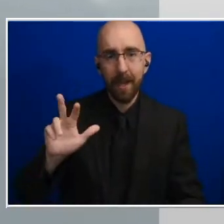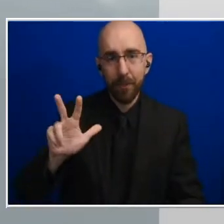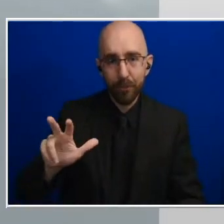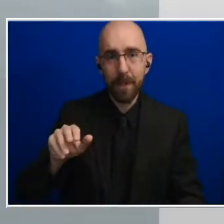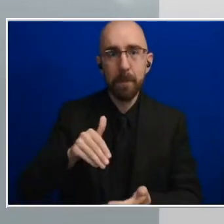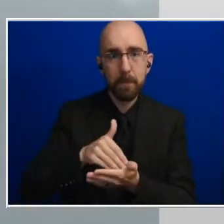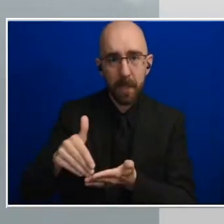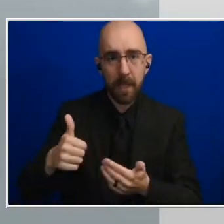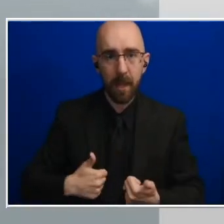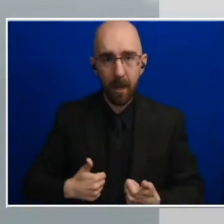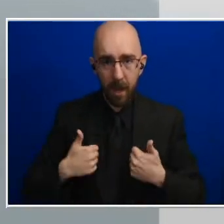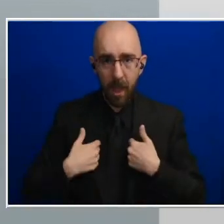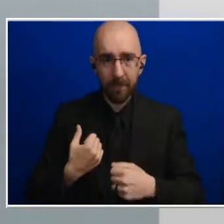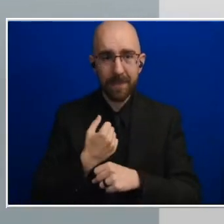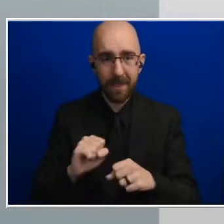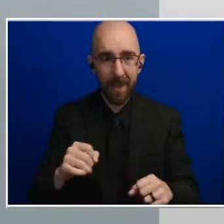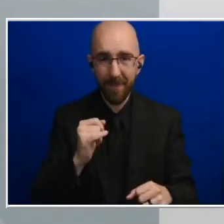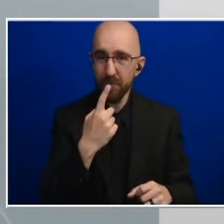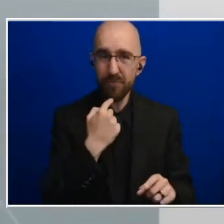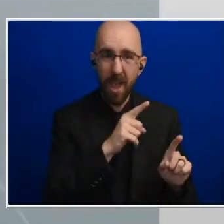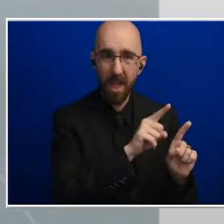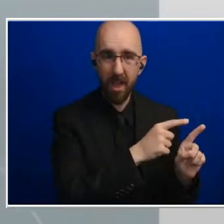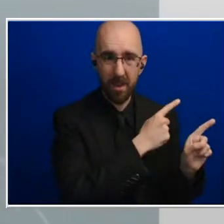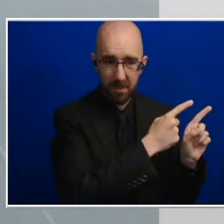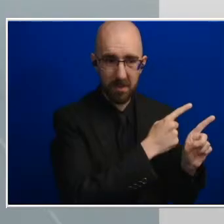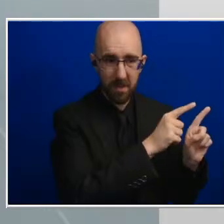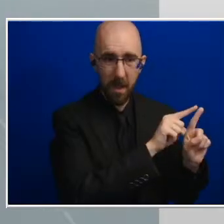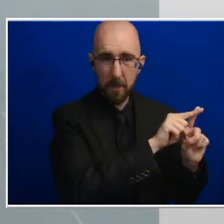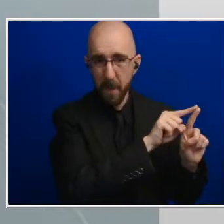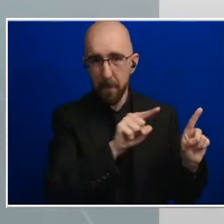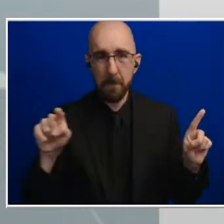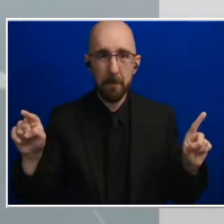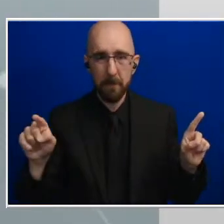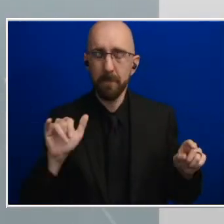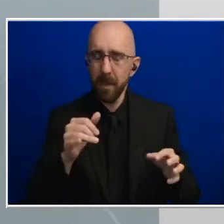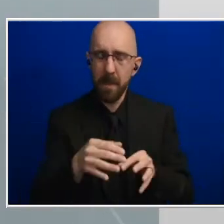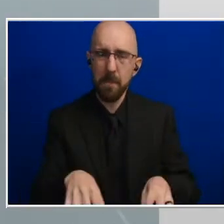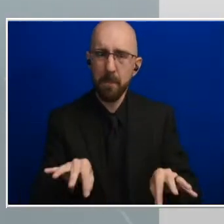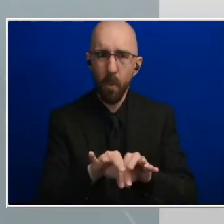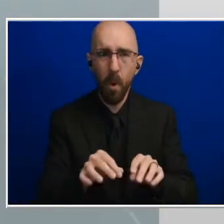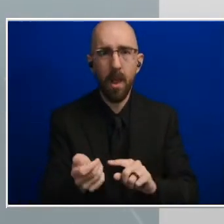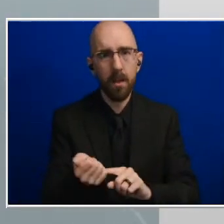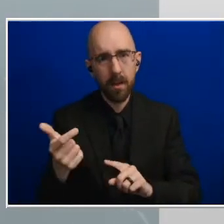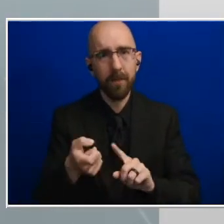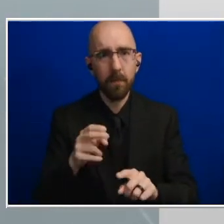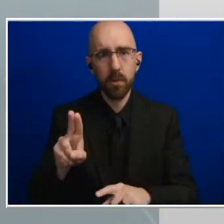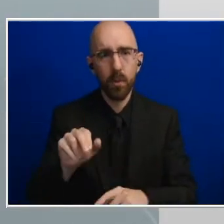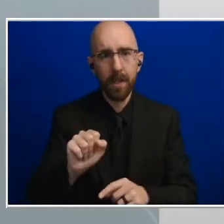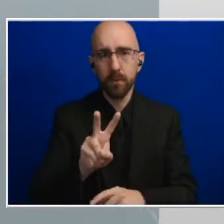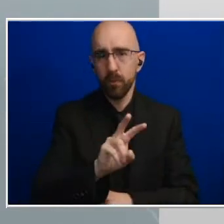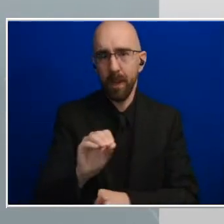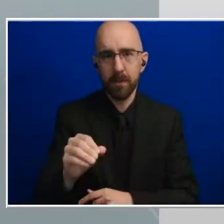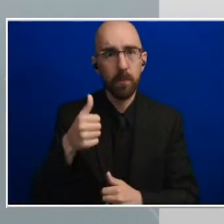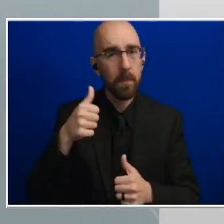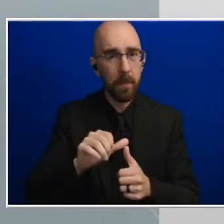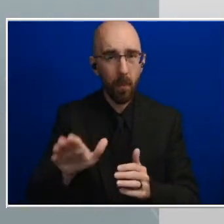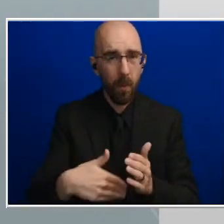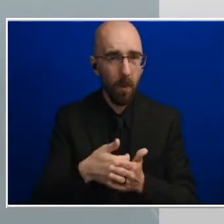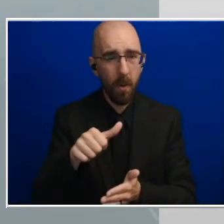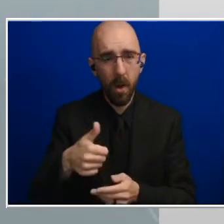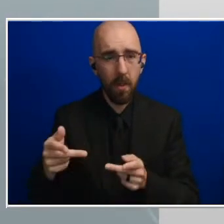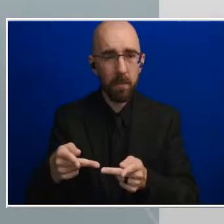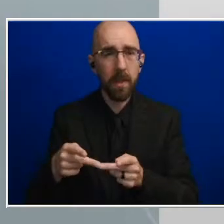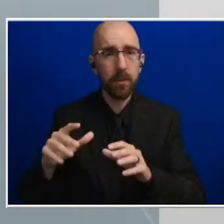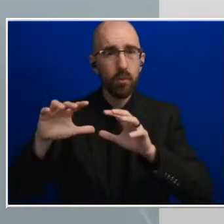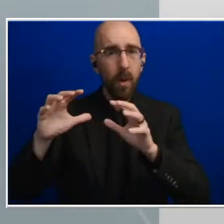So that is vitally important. Again, eliminated from the United States in 2000, but we have to remember all the other places around the world as well.